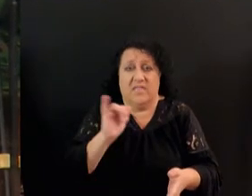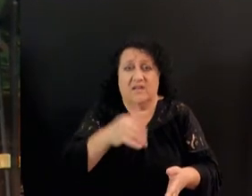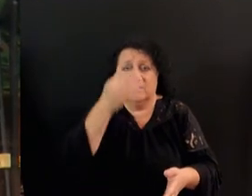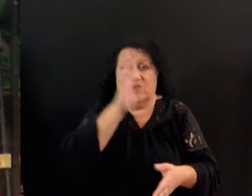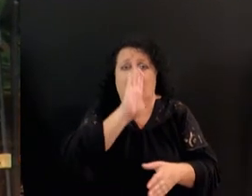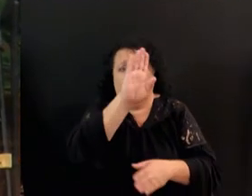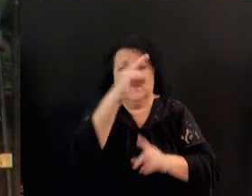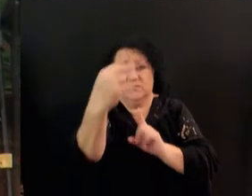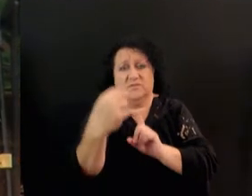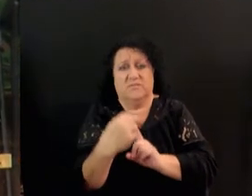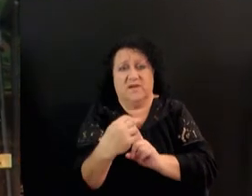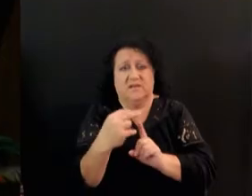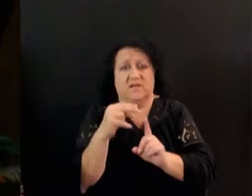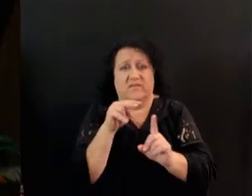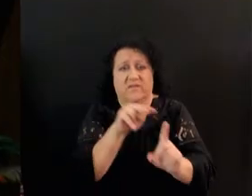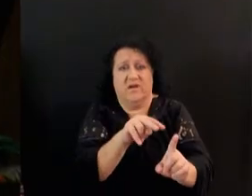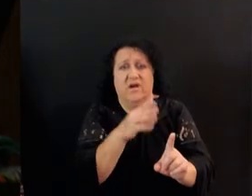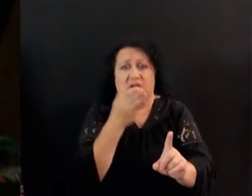That's how God sees me.